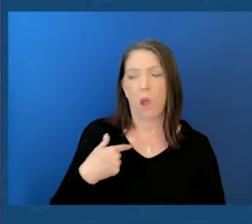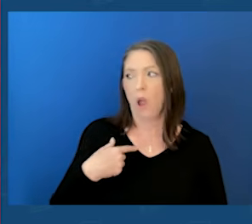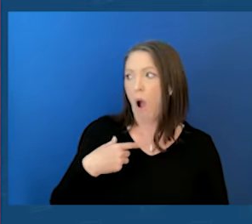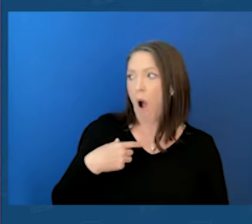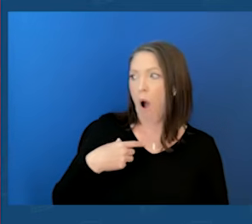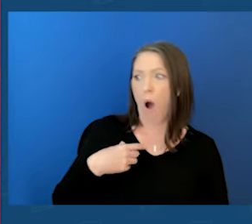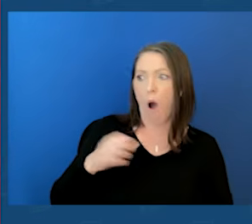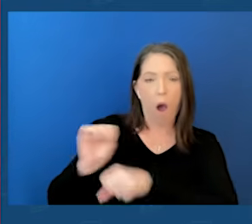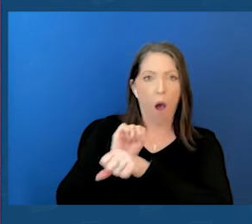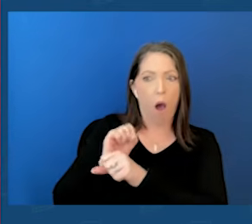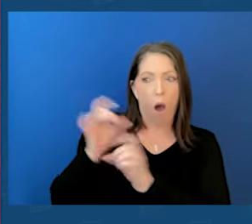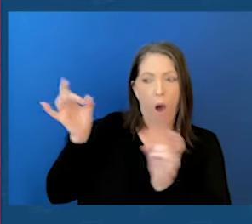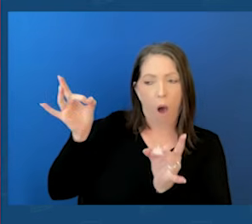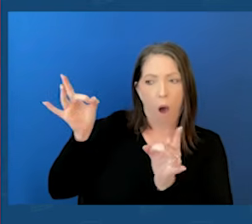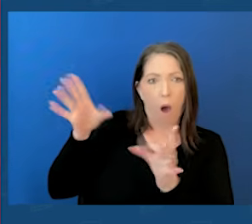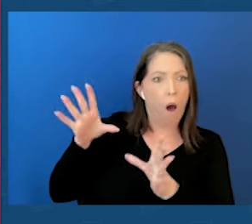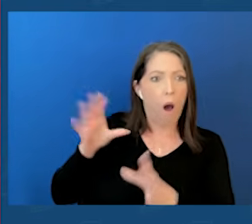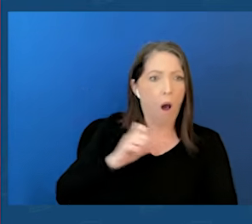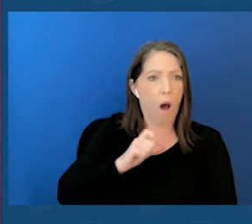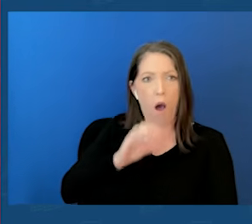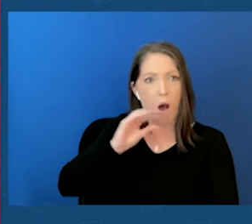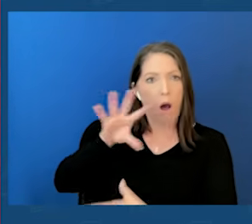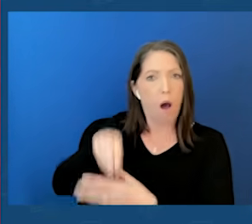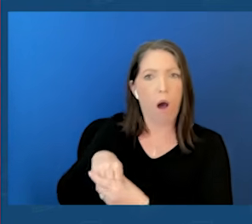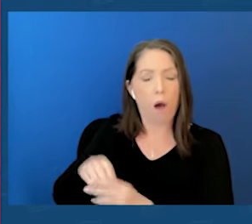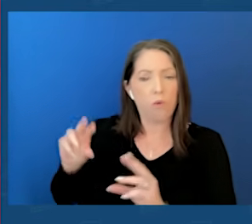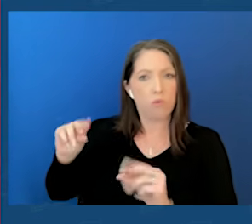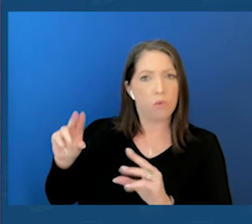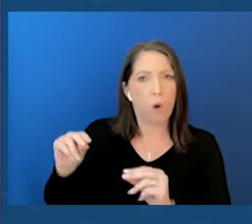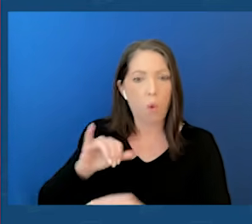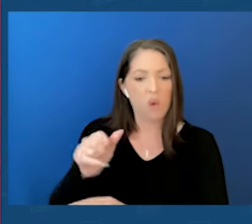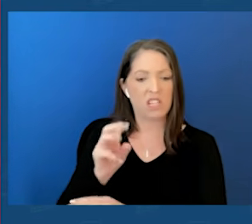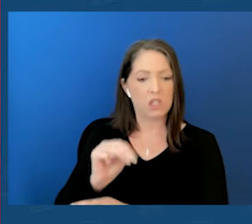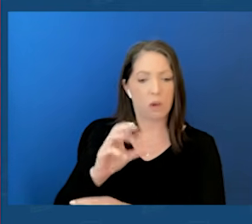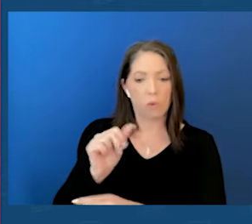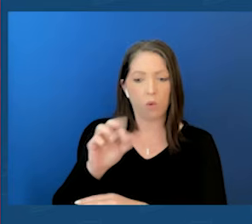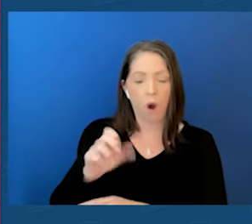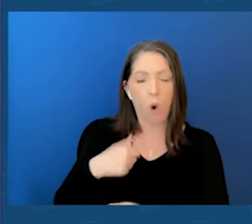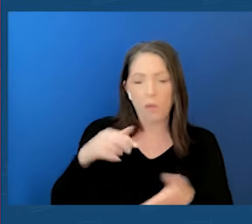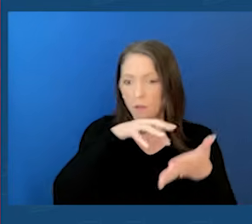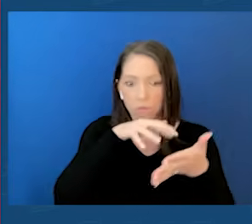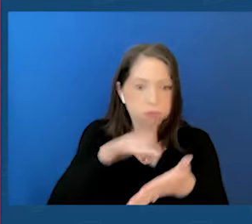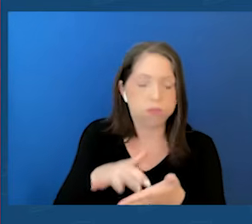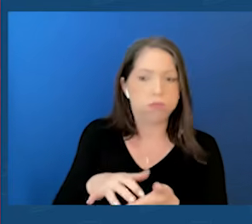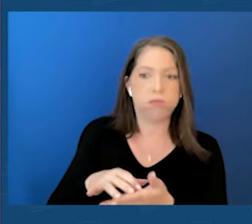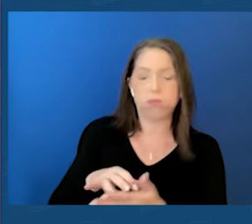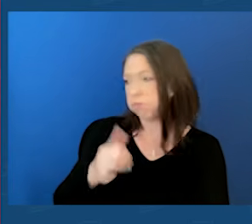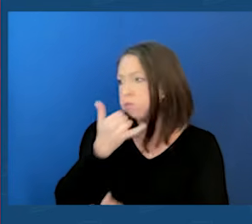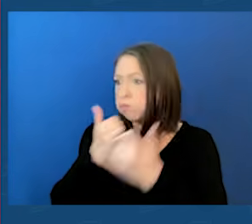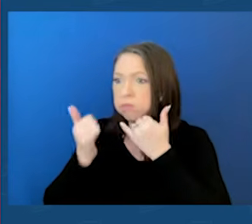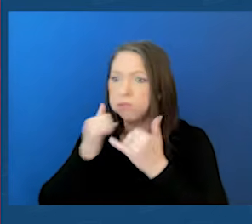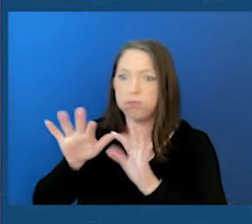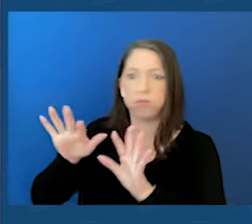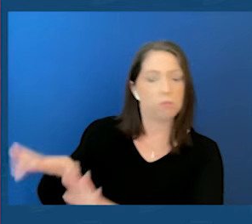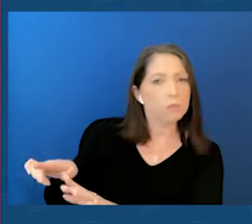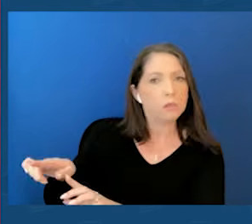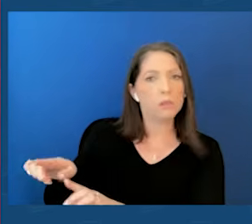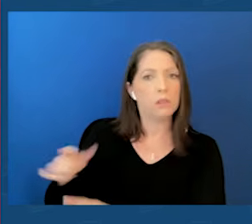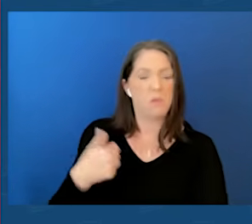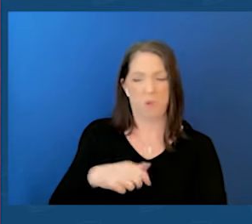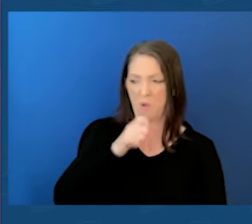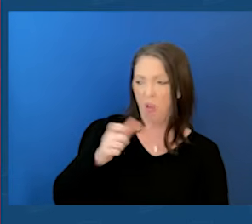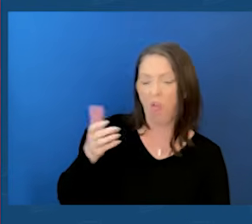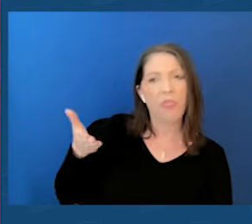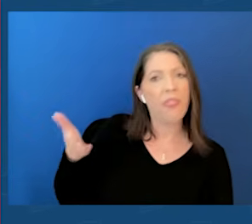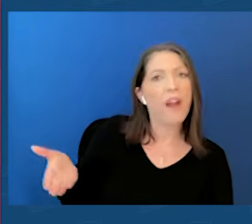that. We opposed Jim Crow in our mind. We studied this, it's wrong. We weren't there when our ancestors weren't there when all